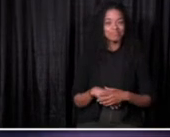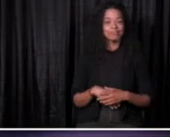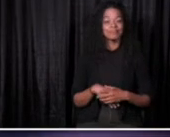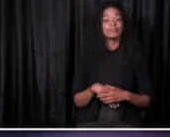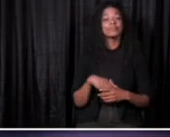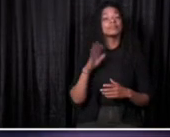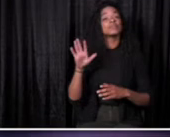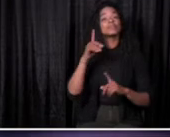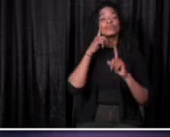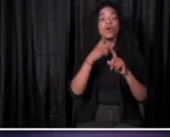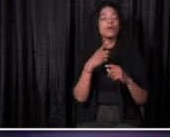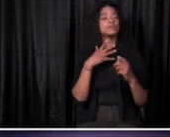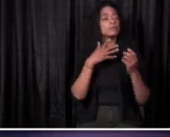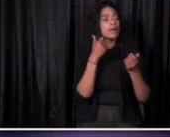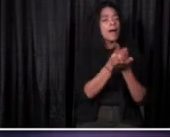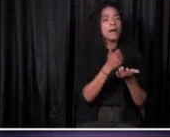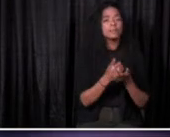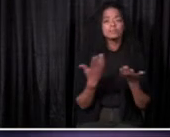began providing